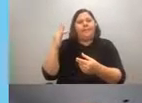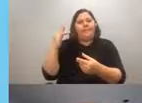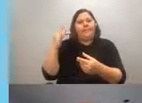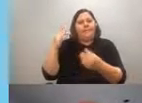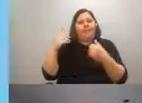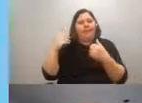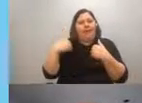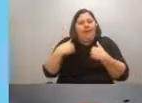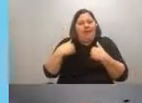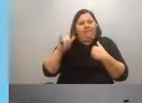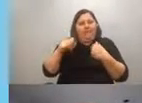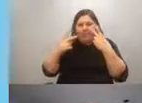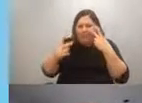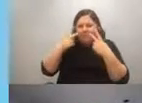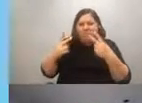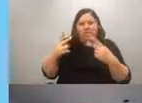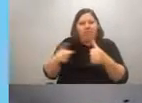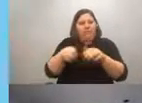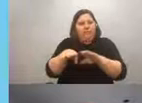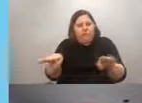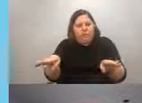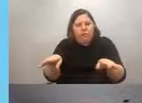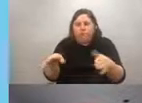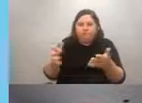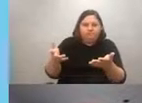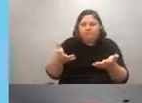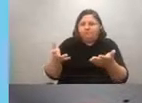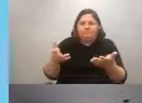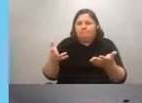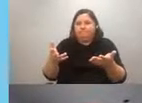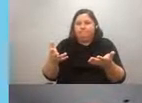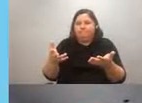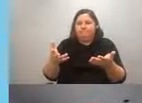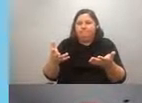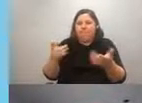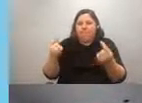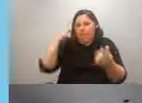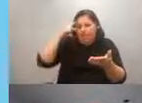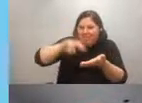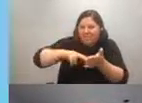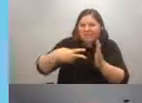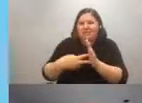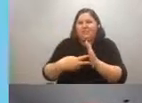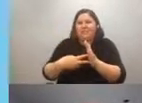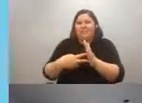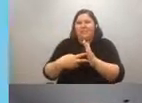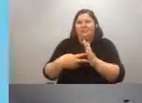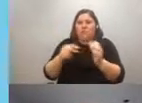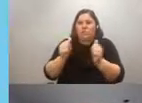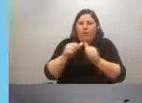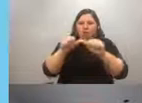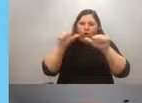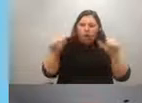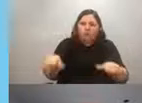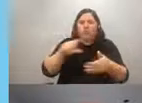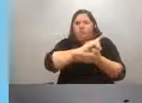um on that ground floor and just the the intention in the both architectural design and